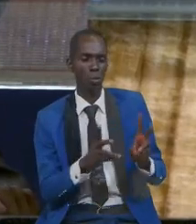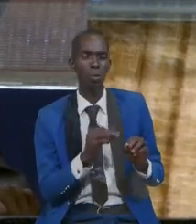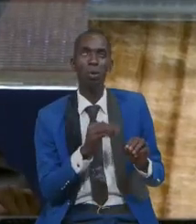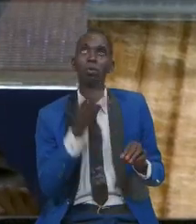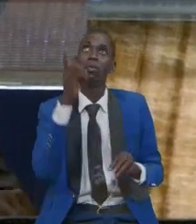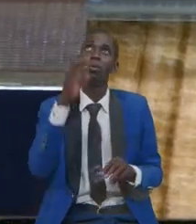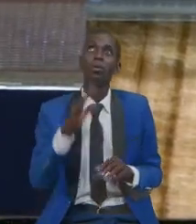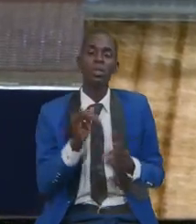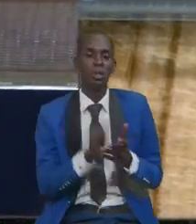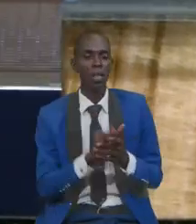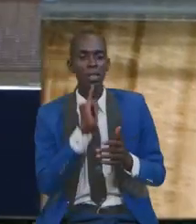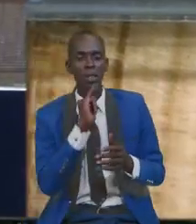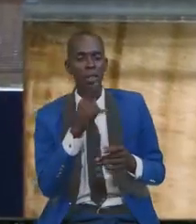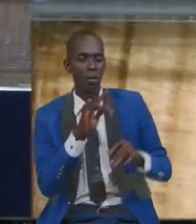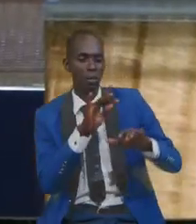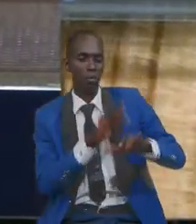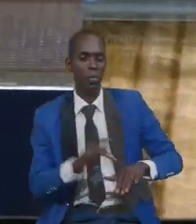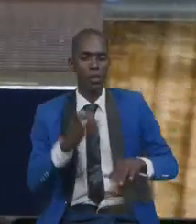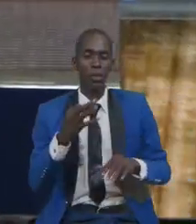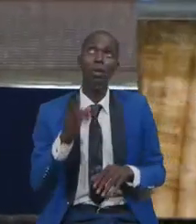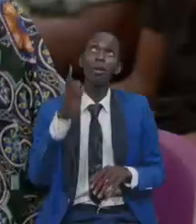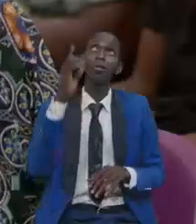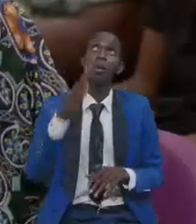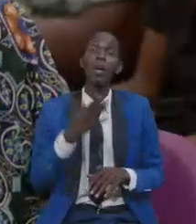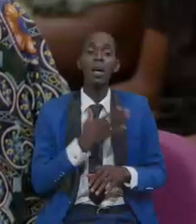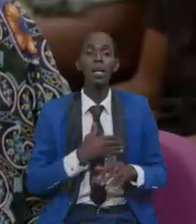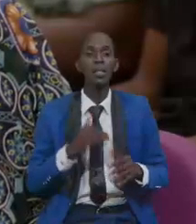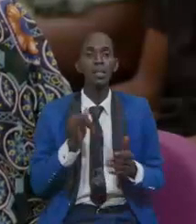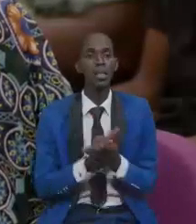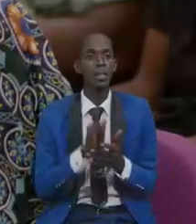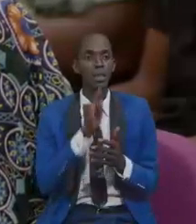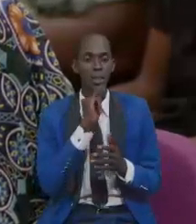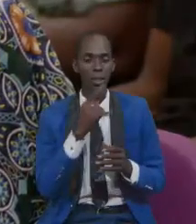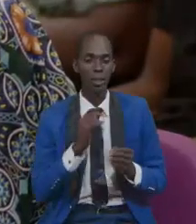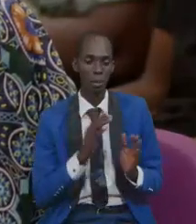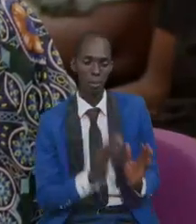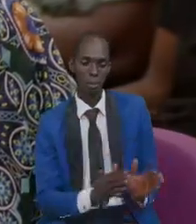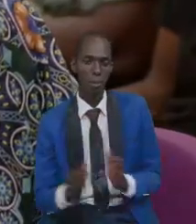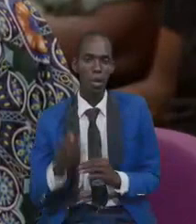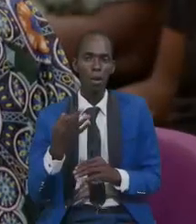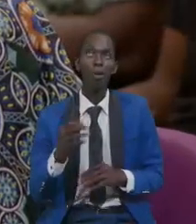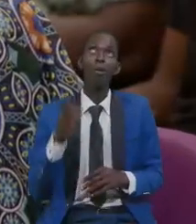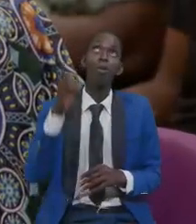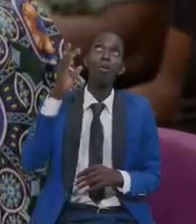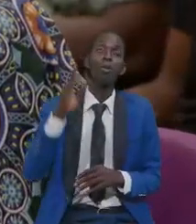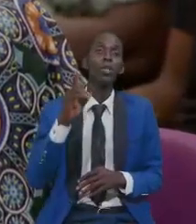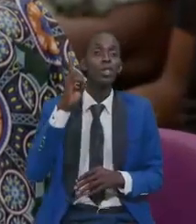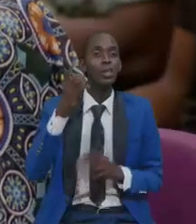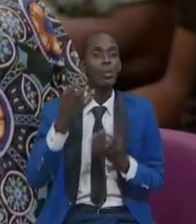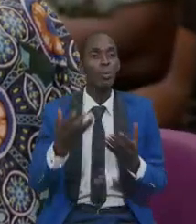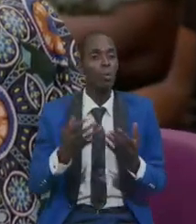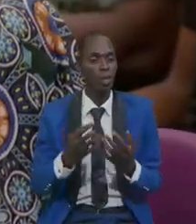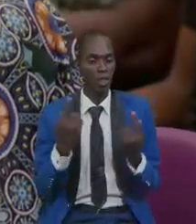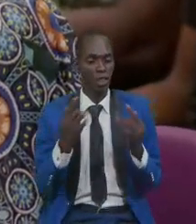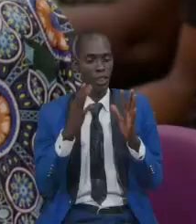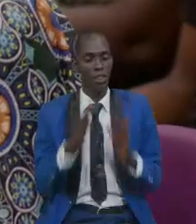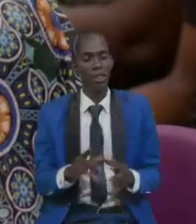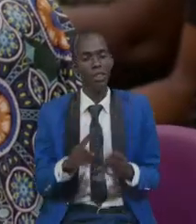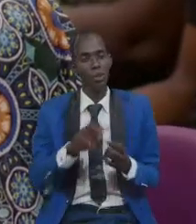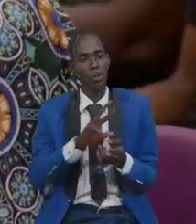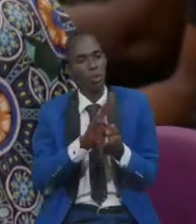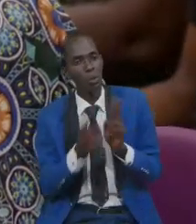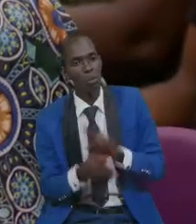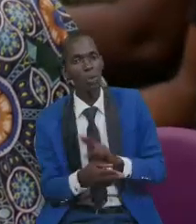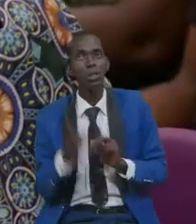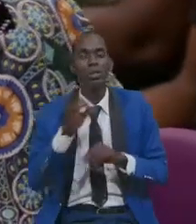the mercy of God. And that is the plan of God. He wants sinners to repent. He doesn't want